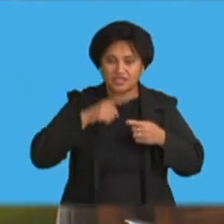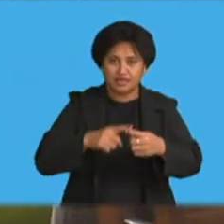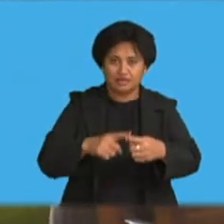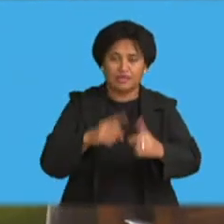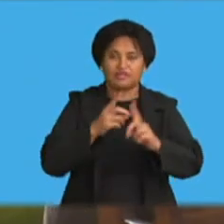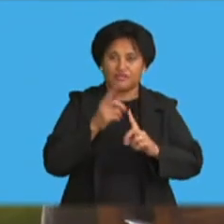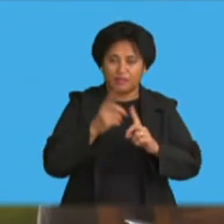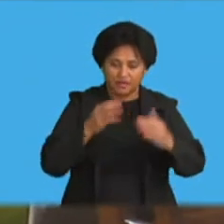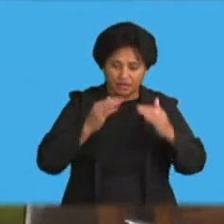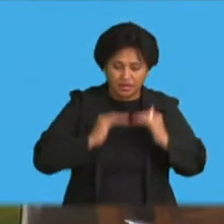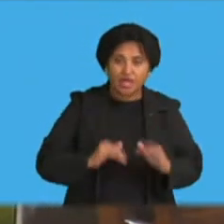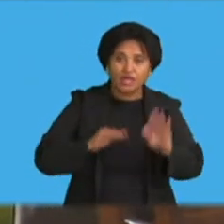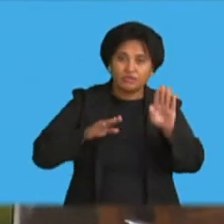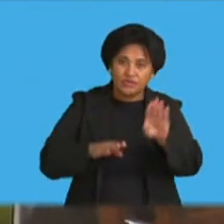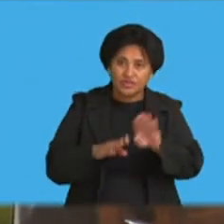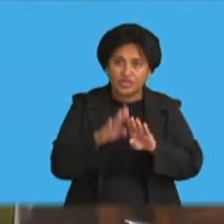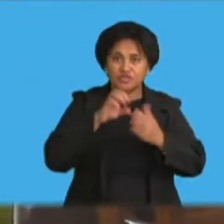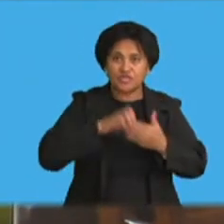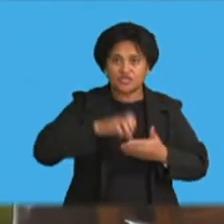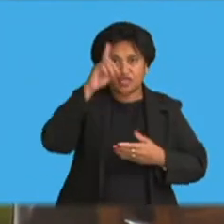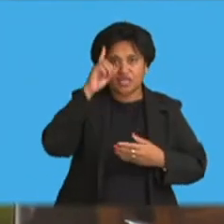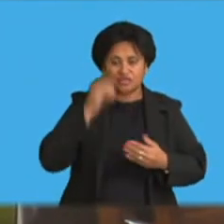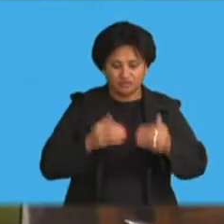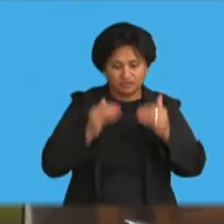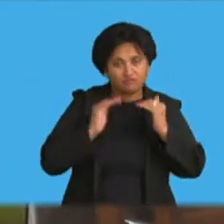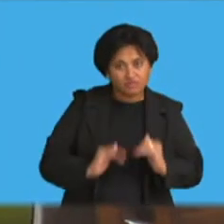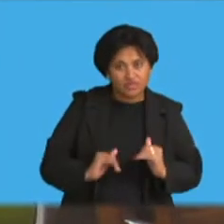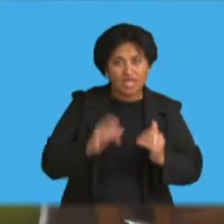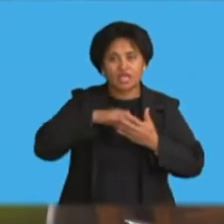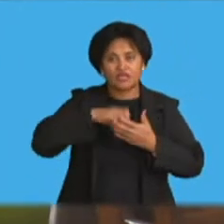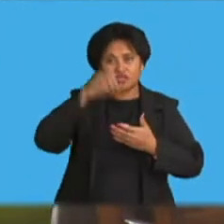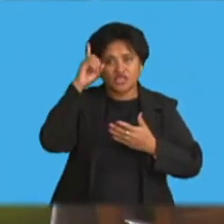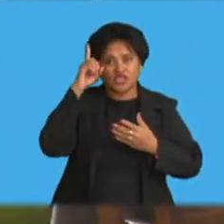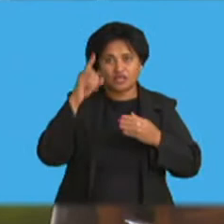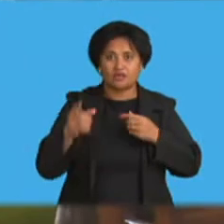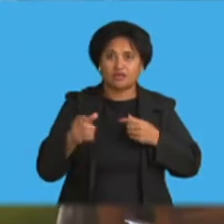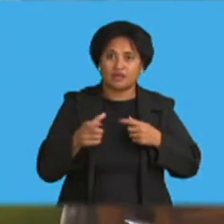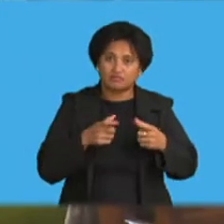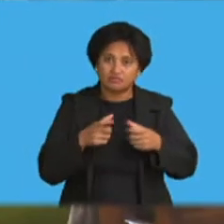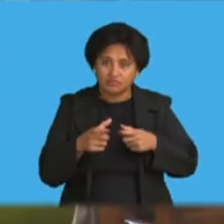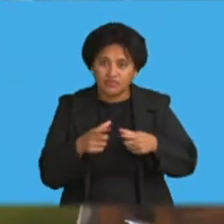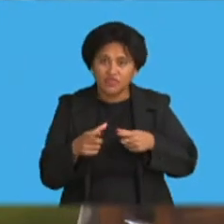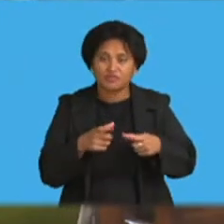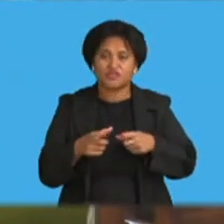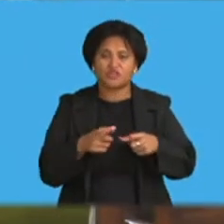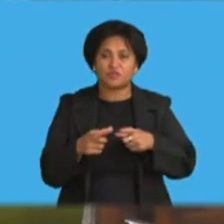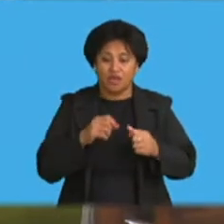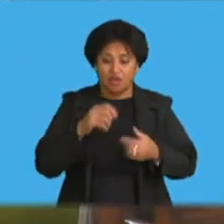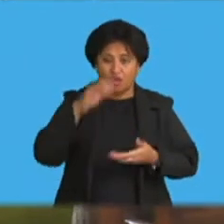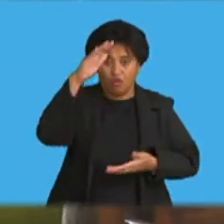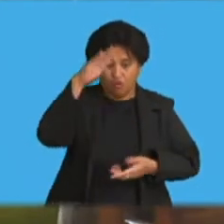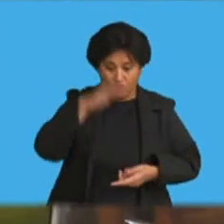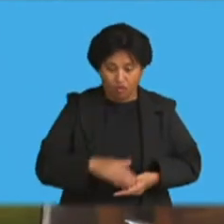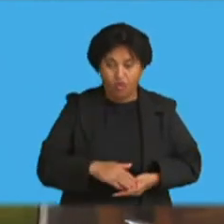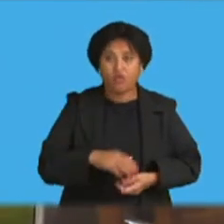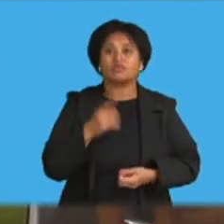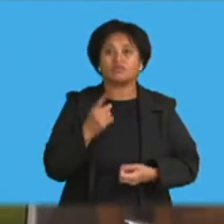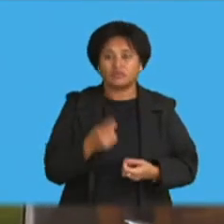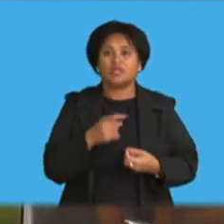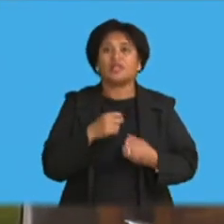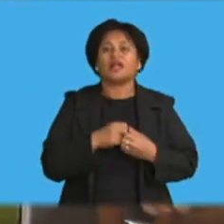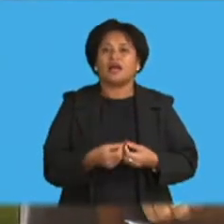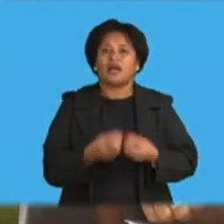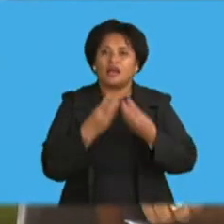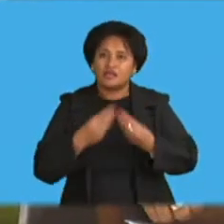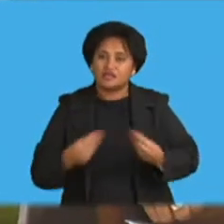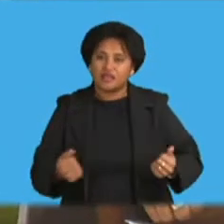through education, education governance and management, and all of this, Madam Speaker, addressing the